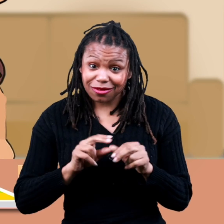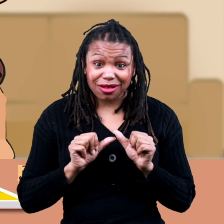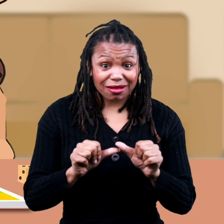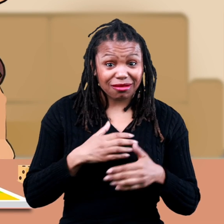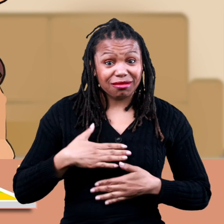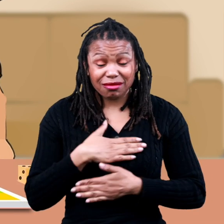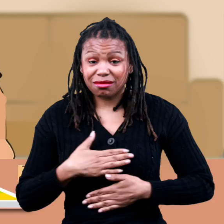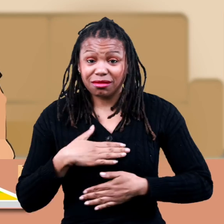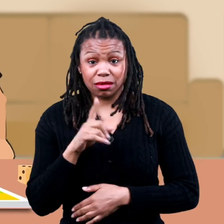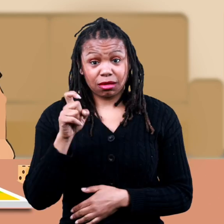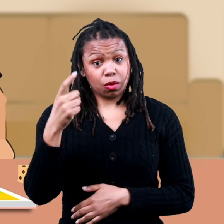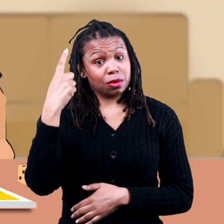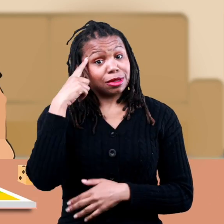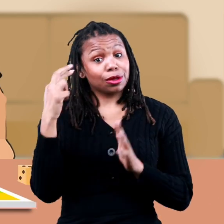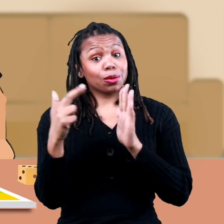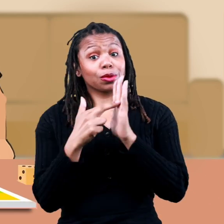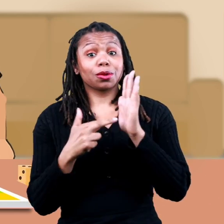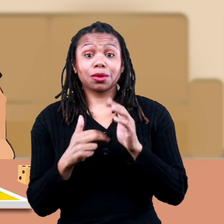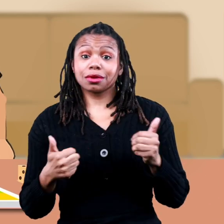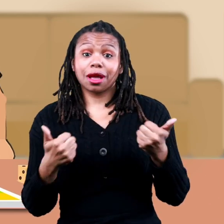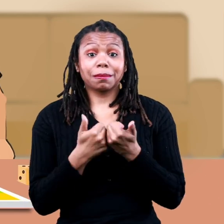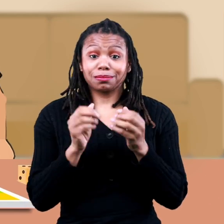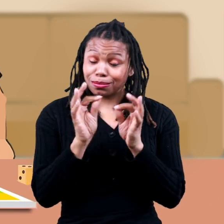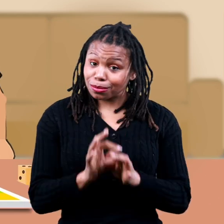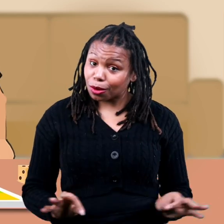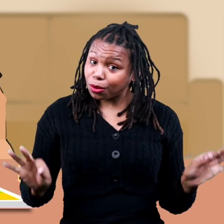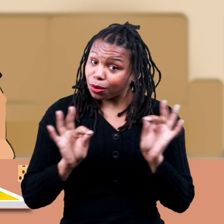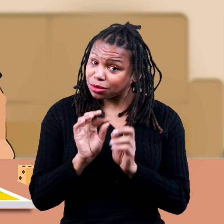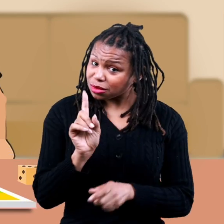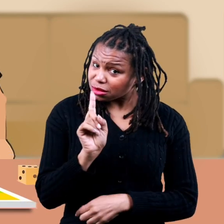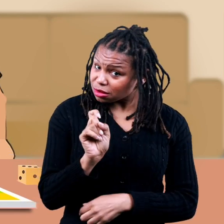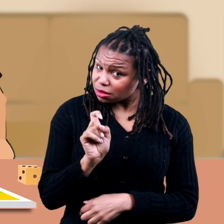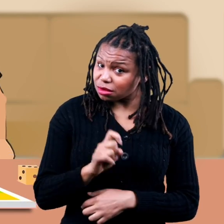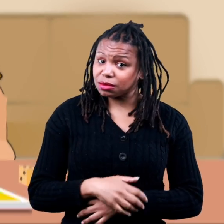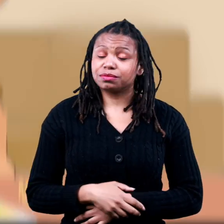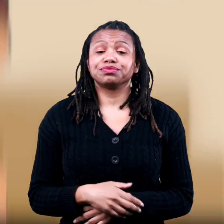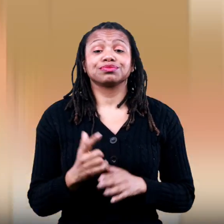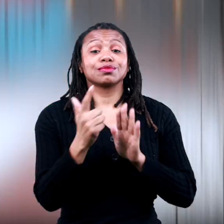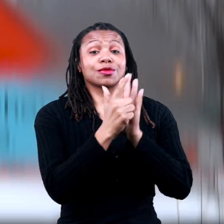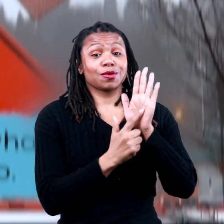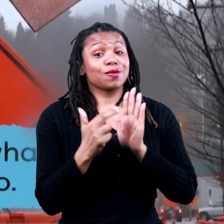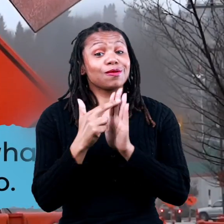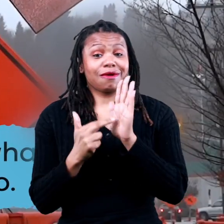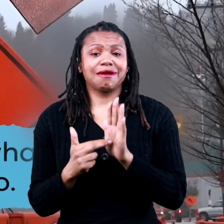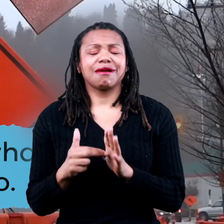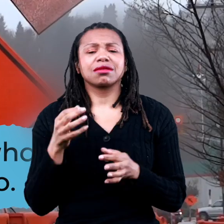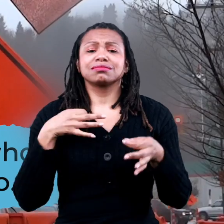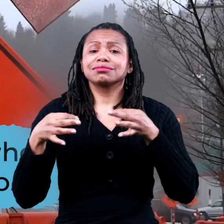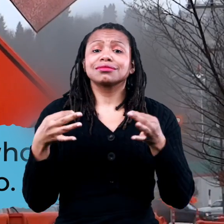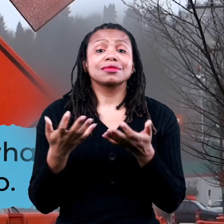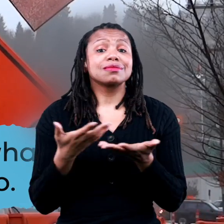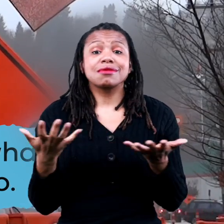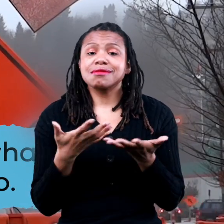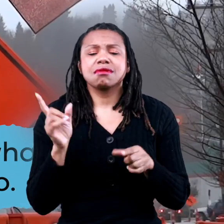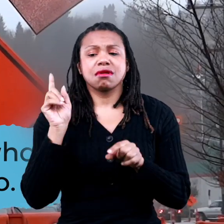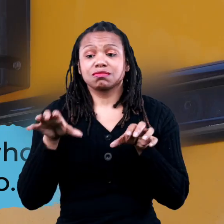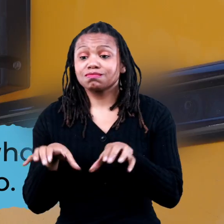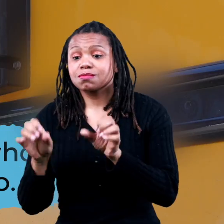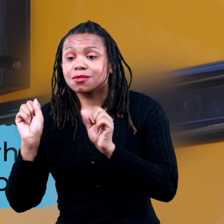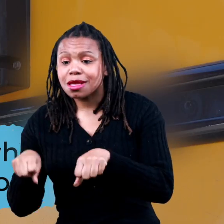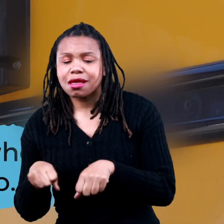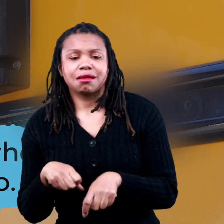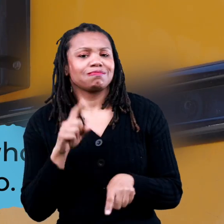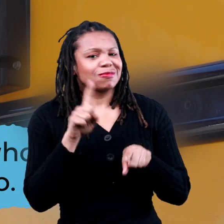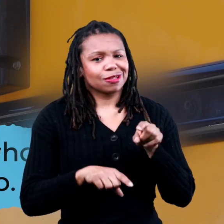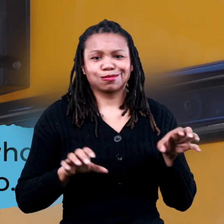be fun to play? Why do you think that the rules of a game might be important? Laws and rules tell you what you